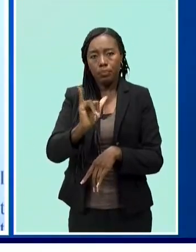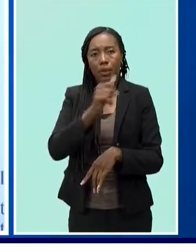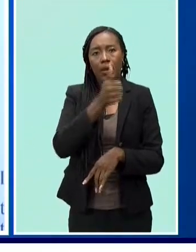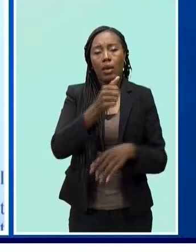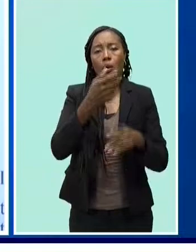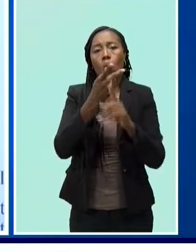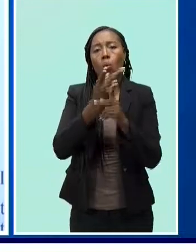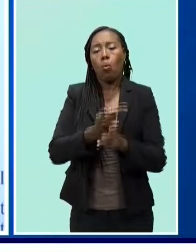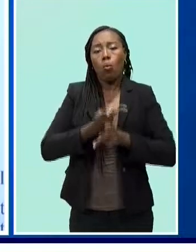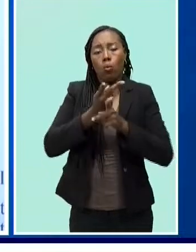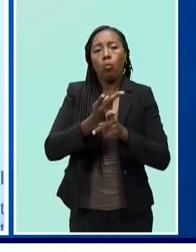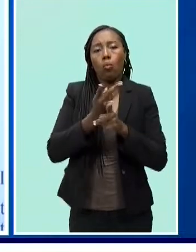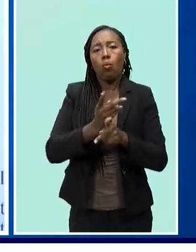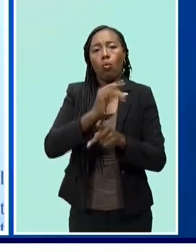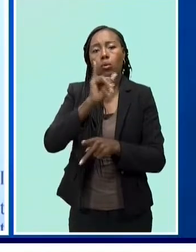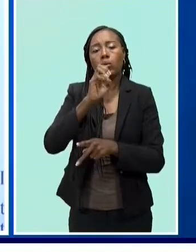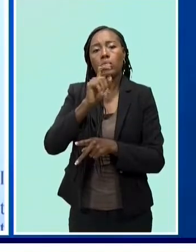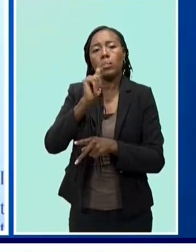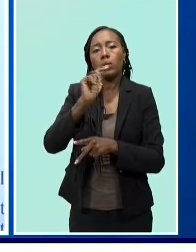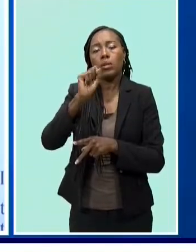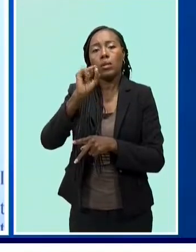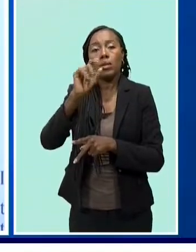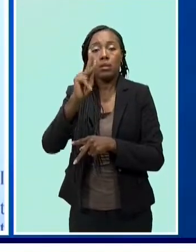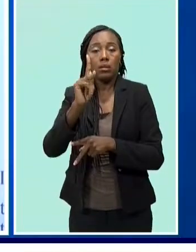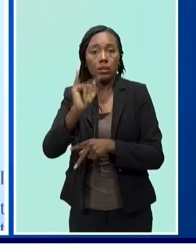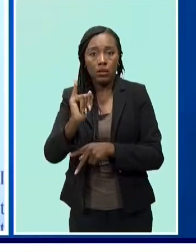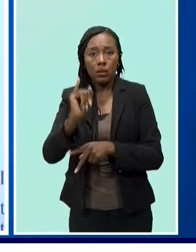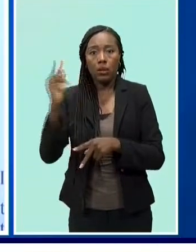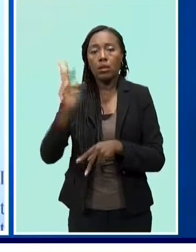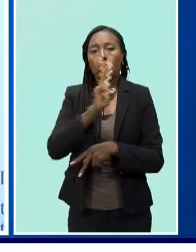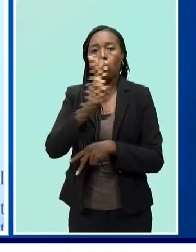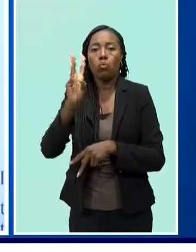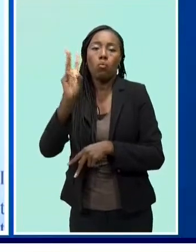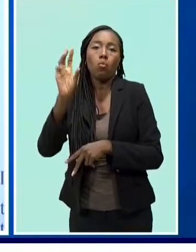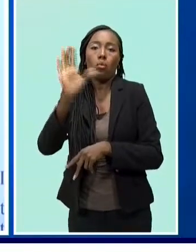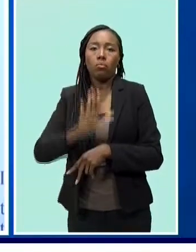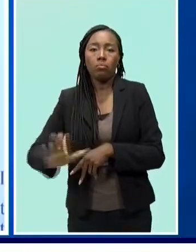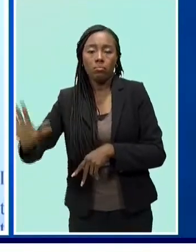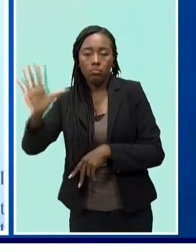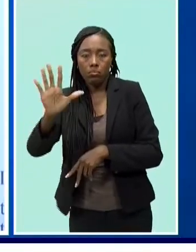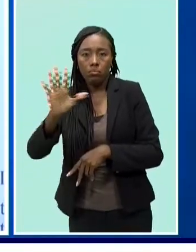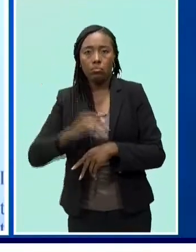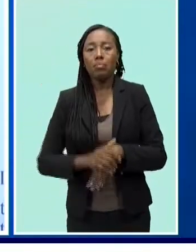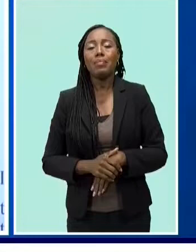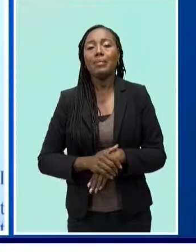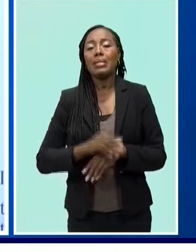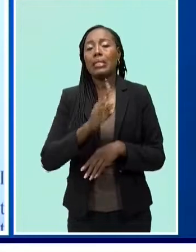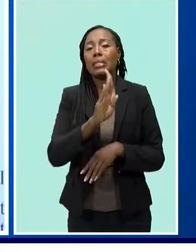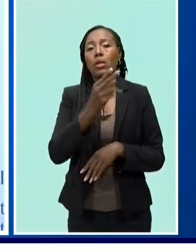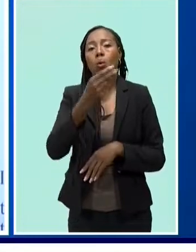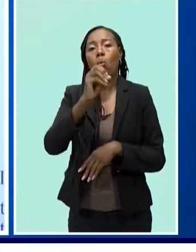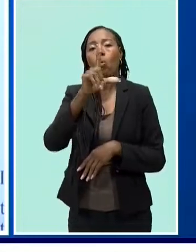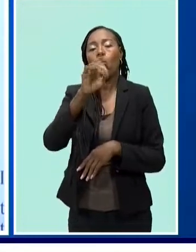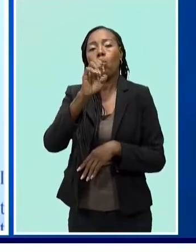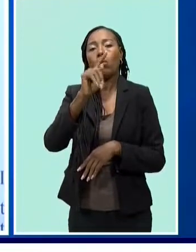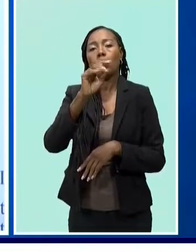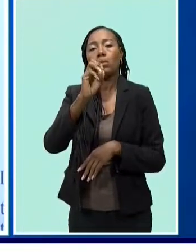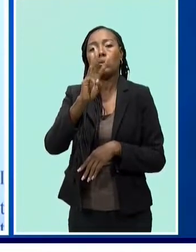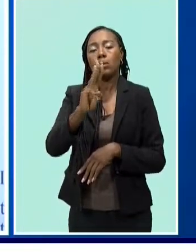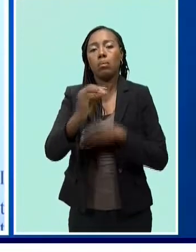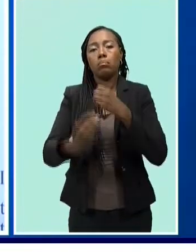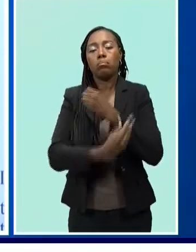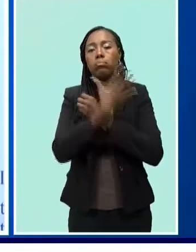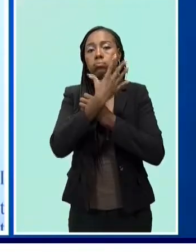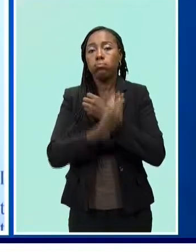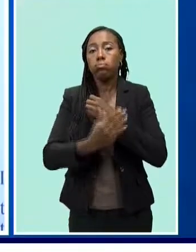owner who is also a jet ski operator on the West Coast at the Old Town Beach. And they